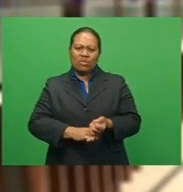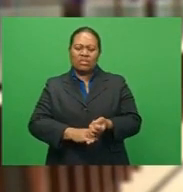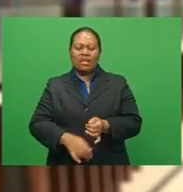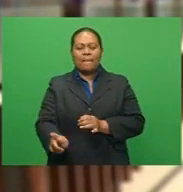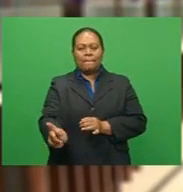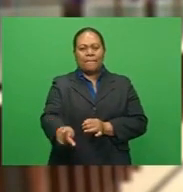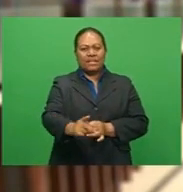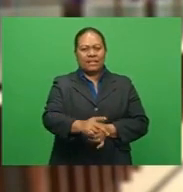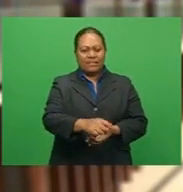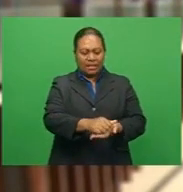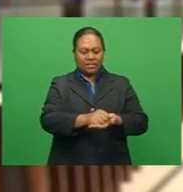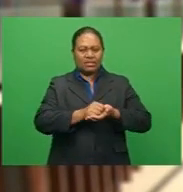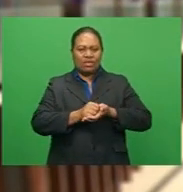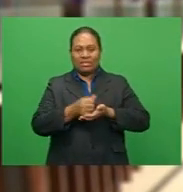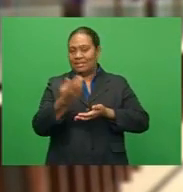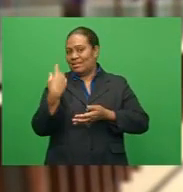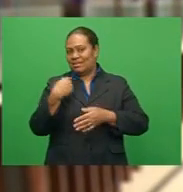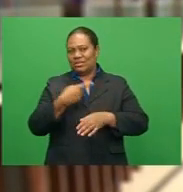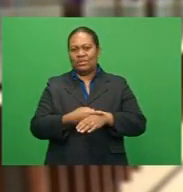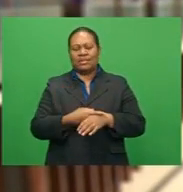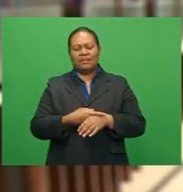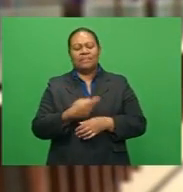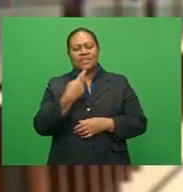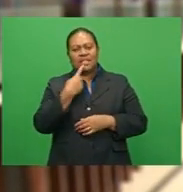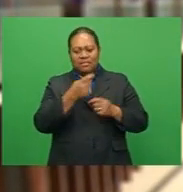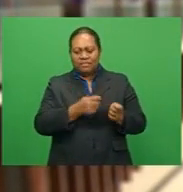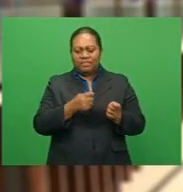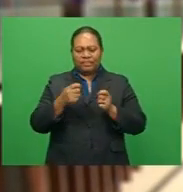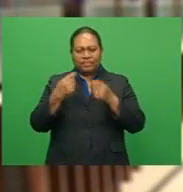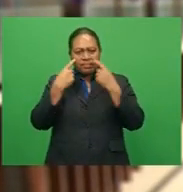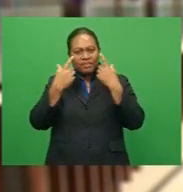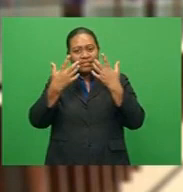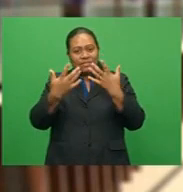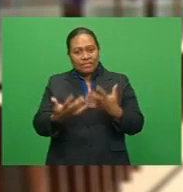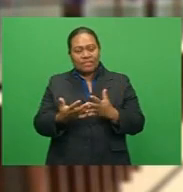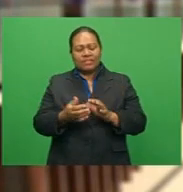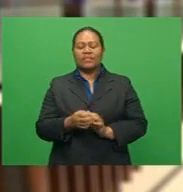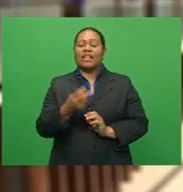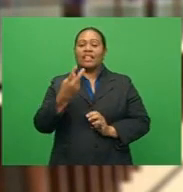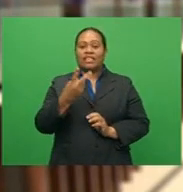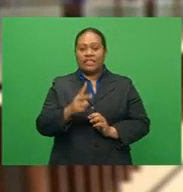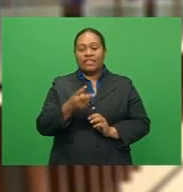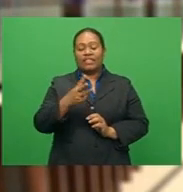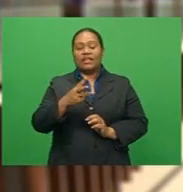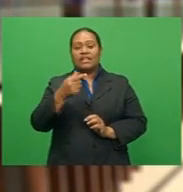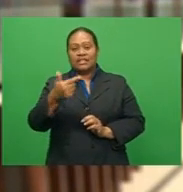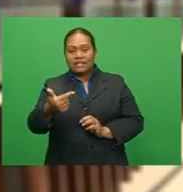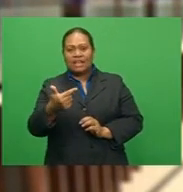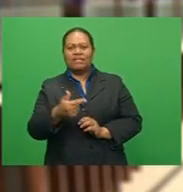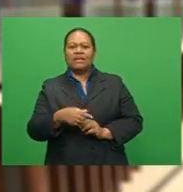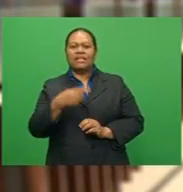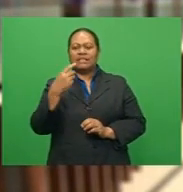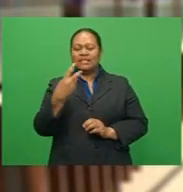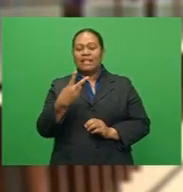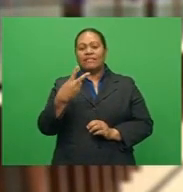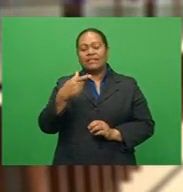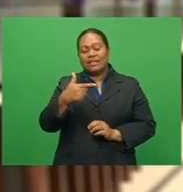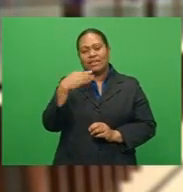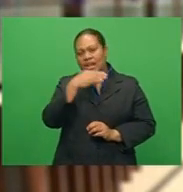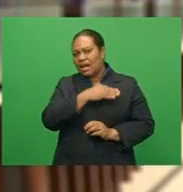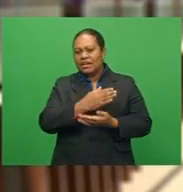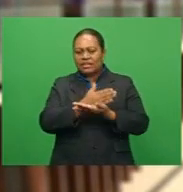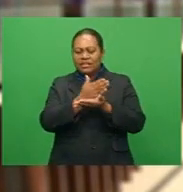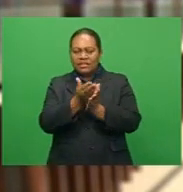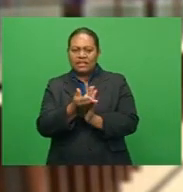Exchange last week. 44 transactions with an approximate volume of 37,700 shares valued